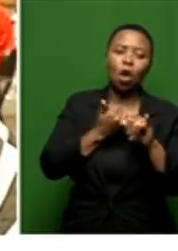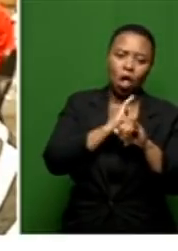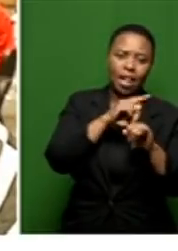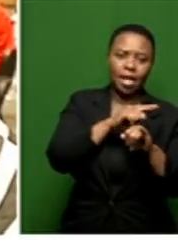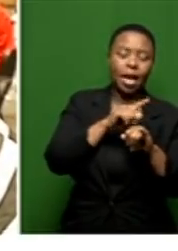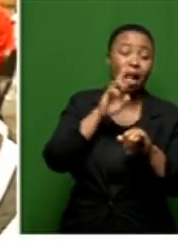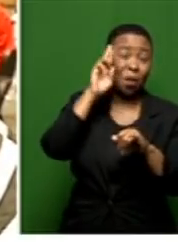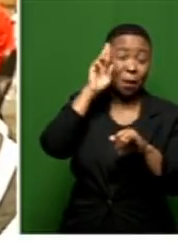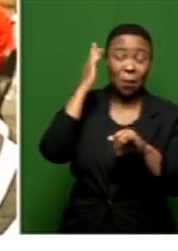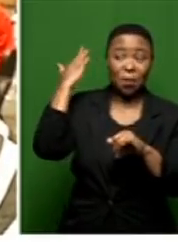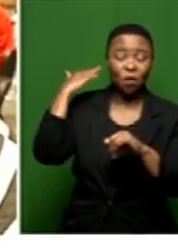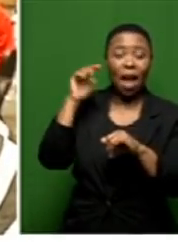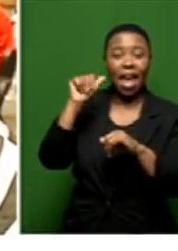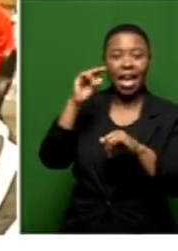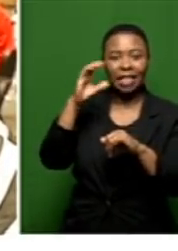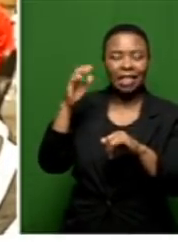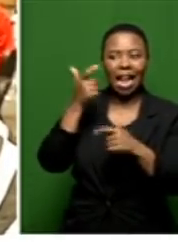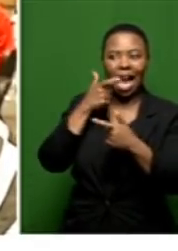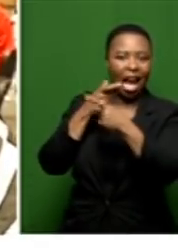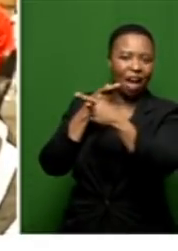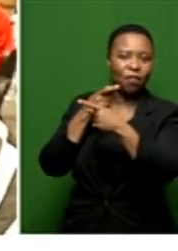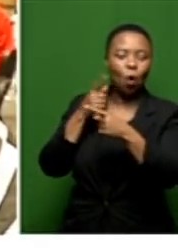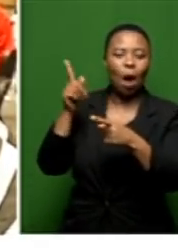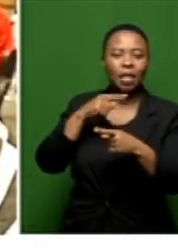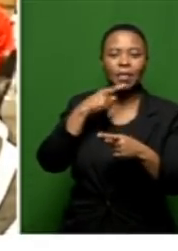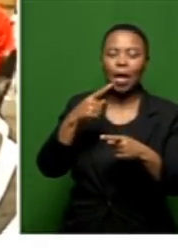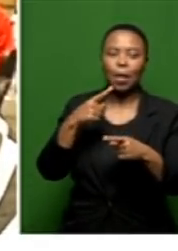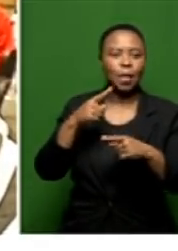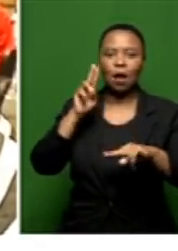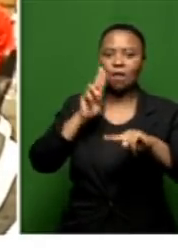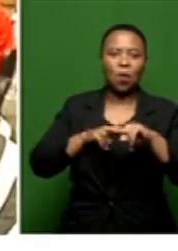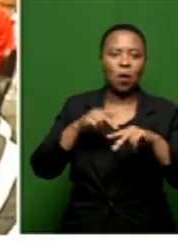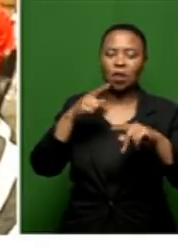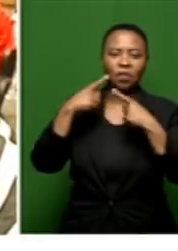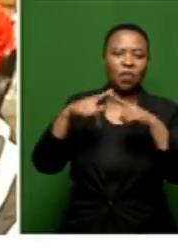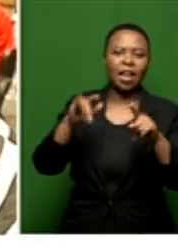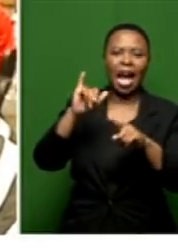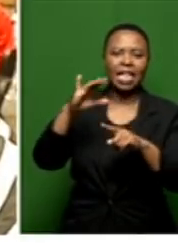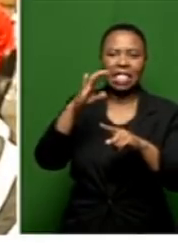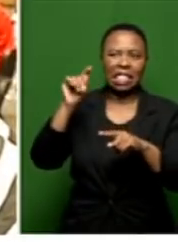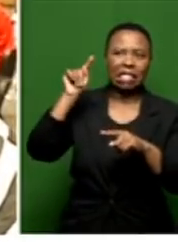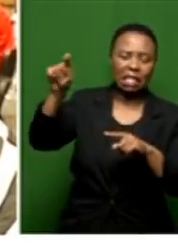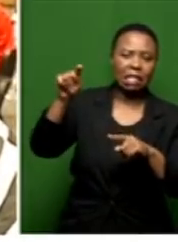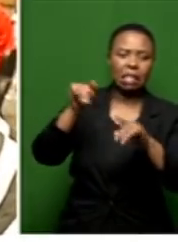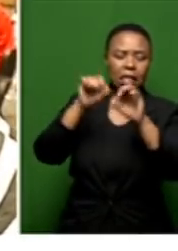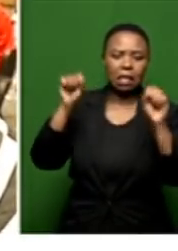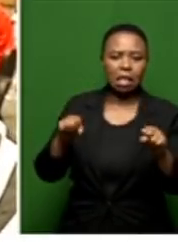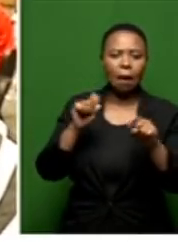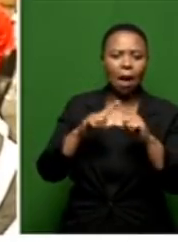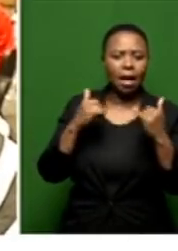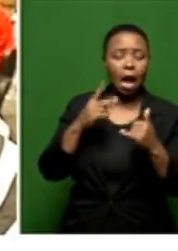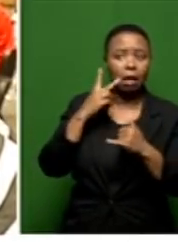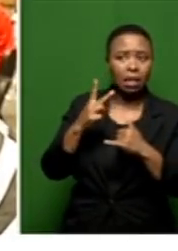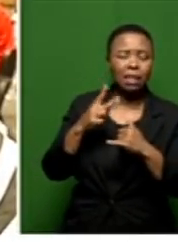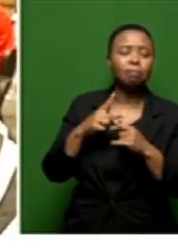the ANC when they claimed that, it wasn't their fault, that it was the IEC systems. And I'm beginning to believe that on